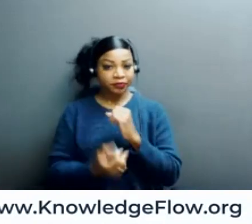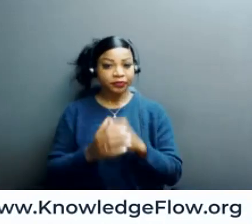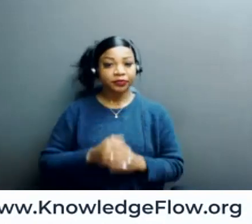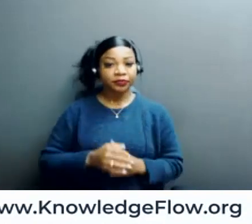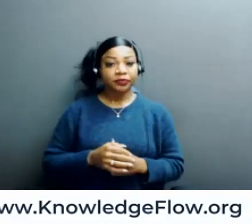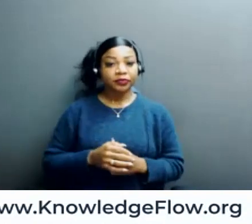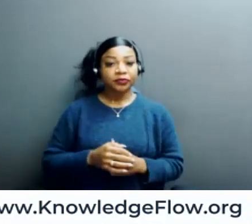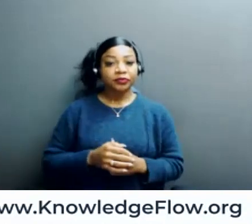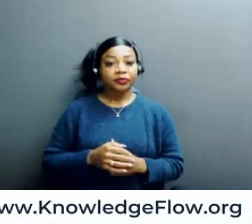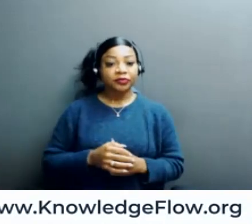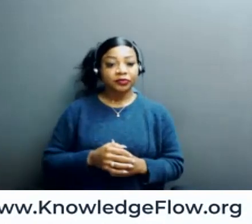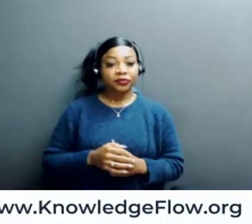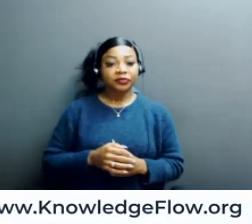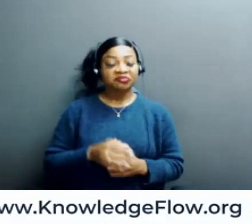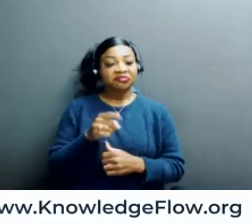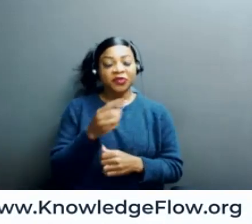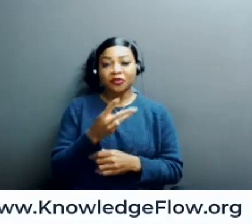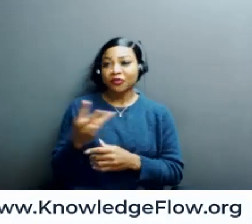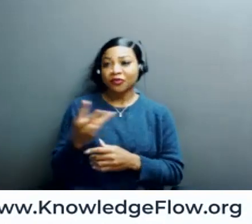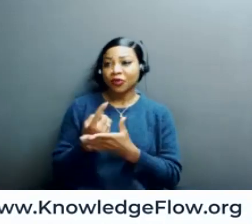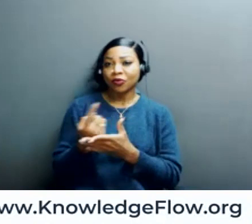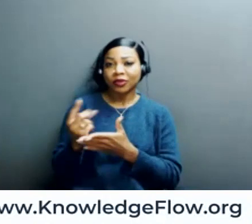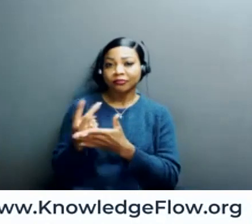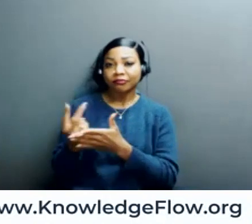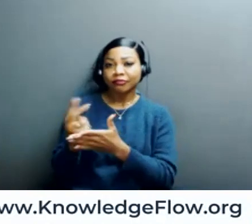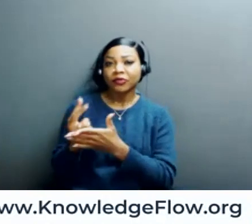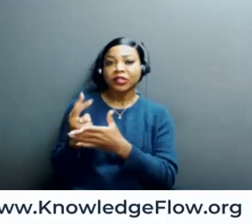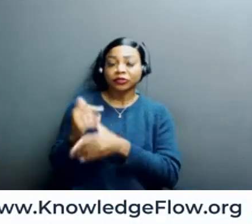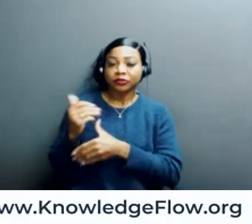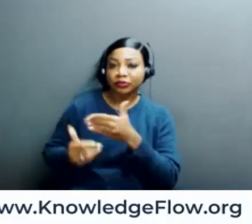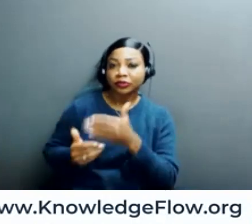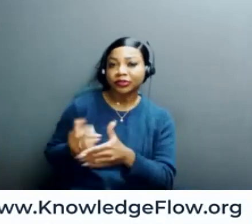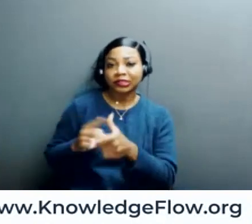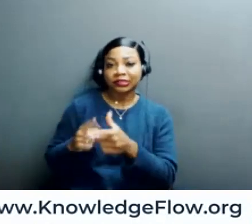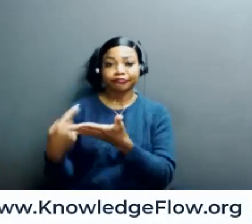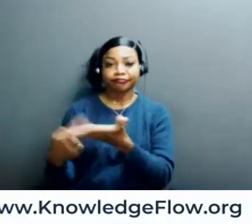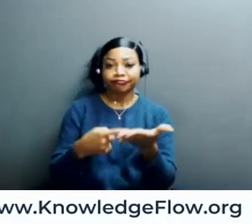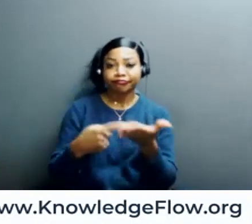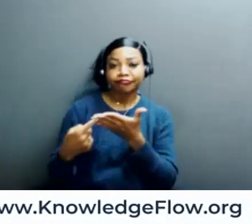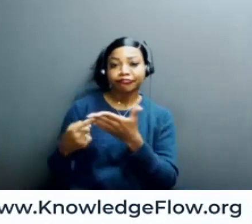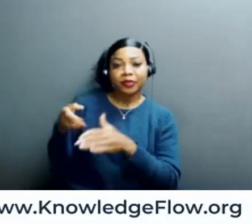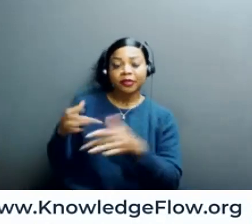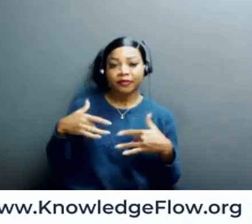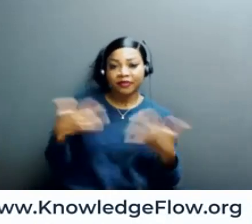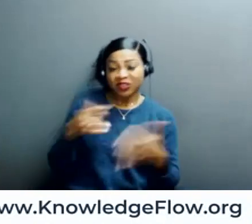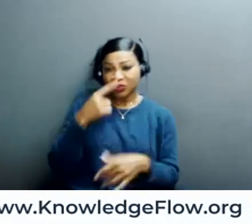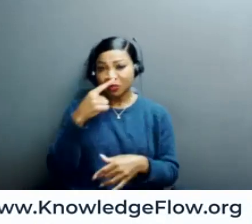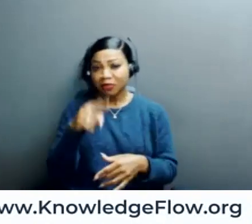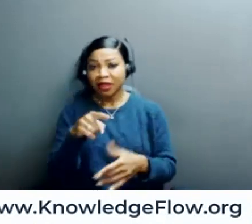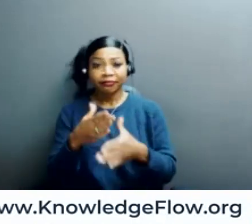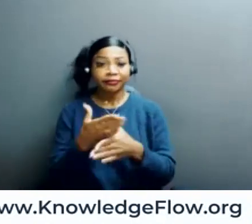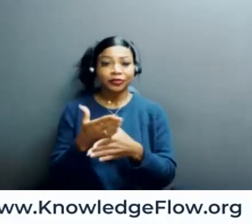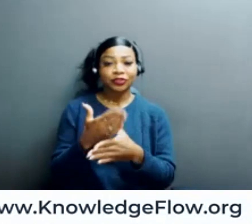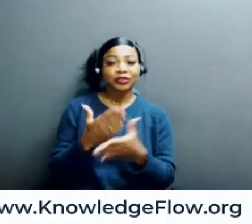had a few weeks to kind of process everything that was said and discussed at the the Symposium can you share some highlights or some